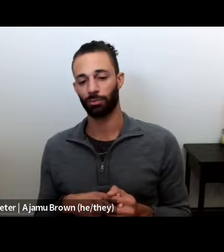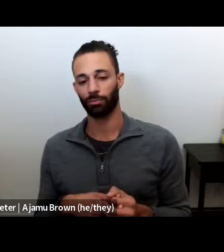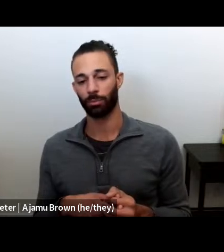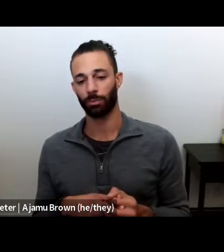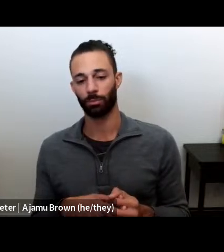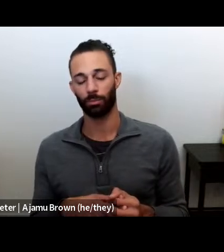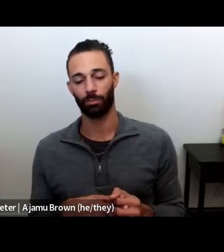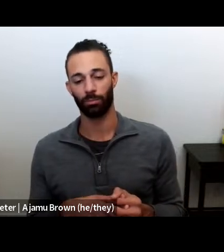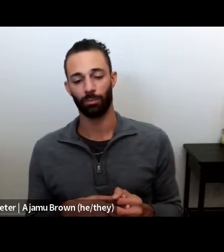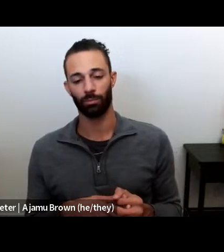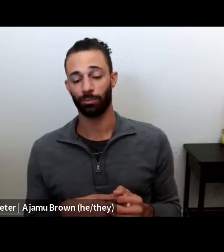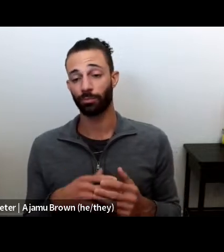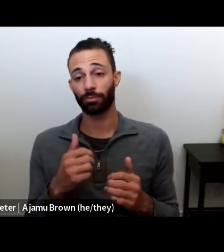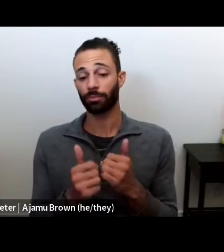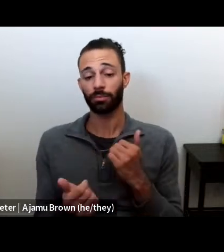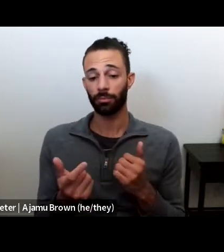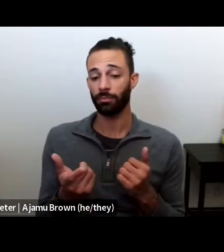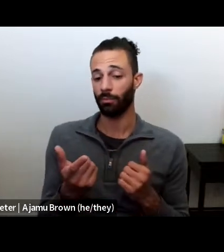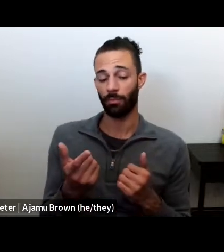Everybody feel free to